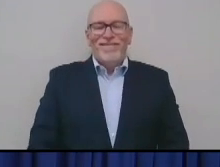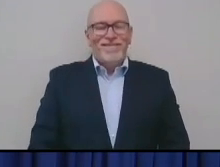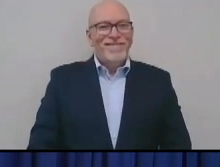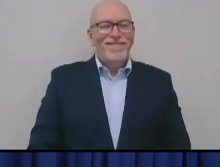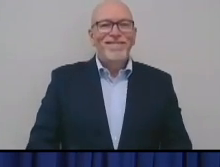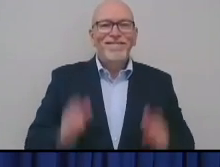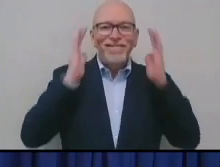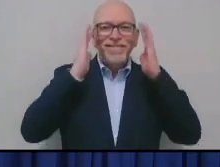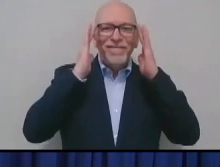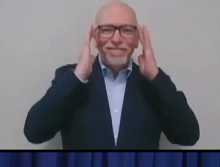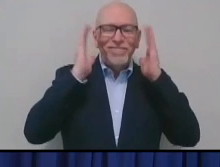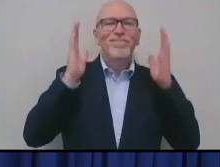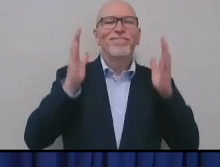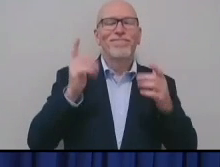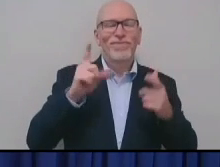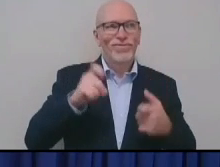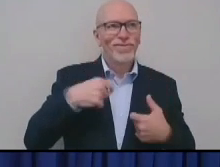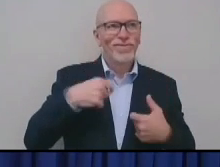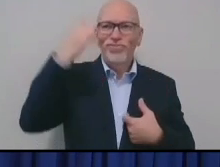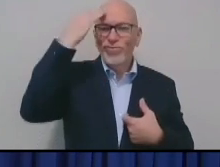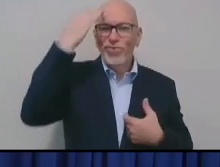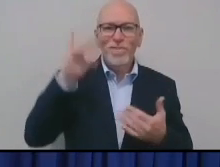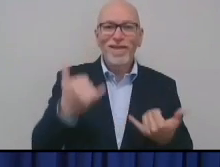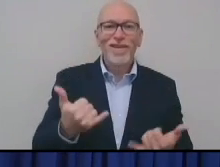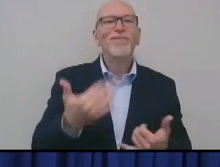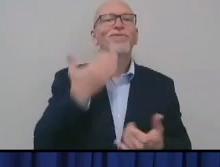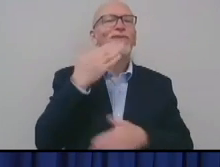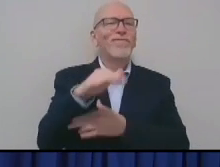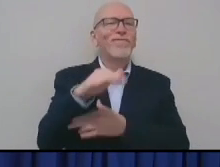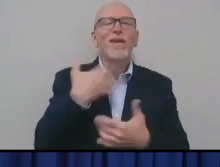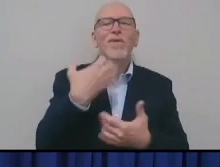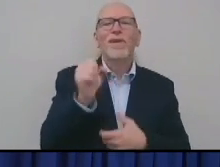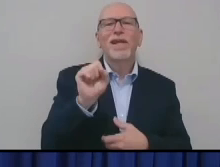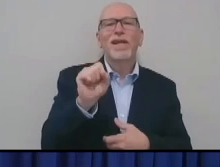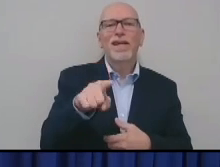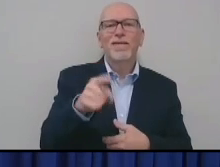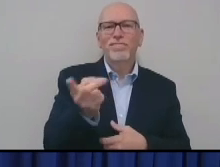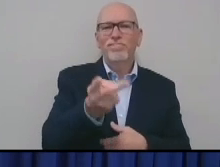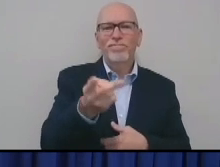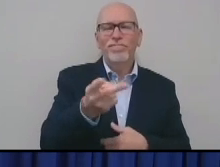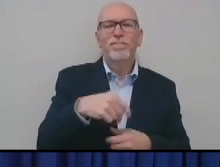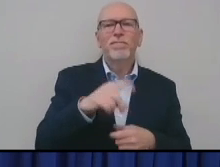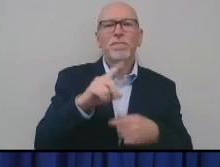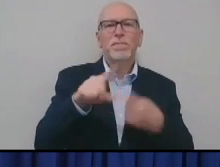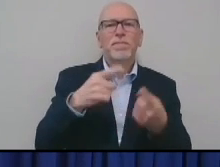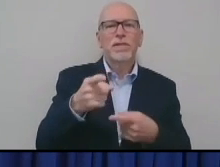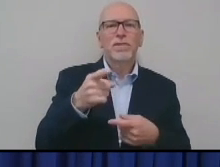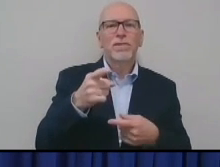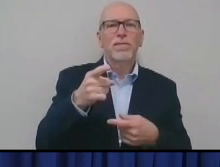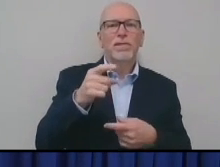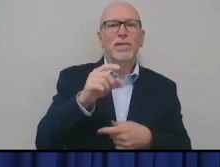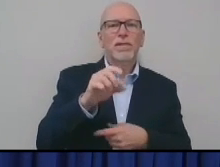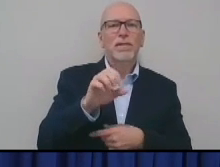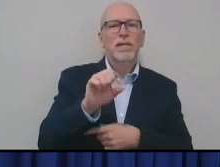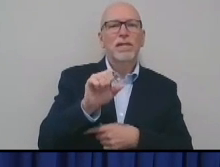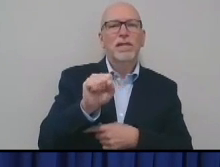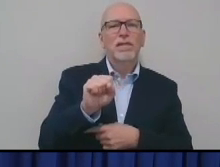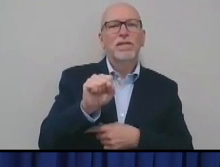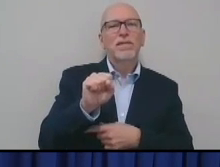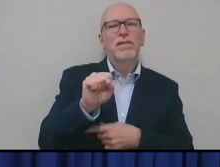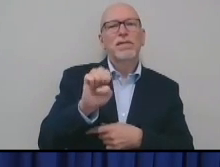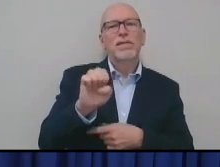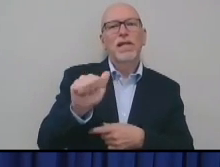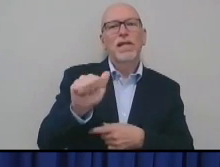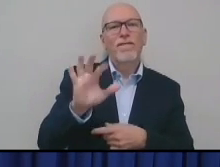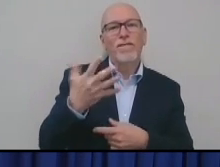You'd think I'd know this by now. Good afternoon. I wanted to ask both of you about Senate Enrolled Act 5, which now is the law of